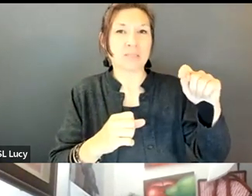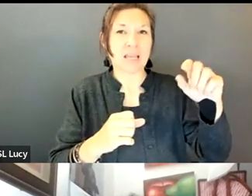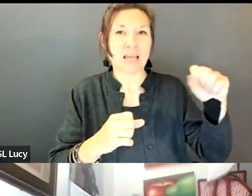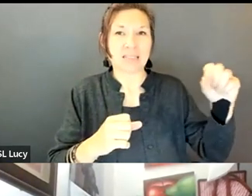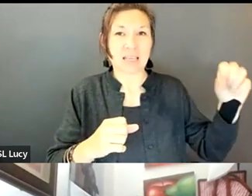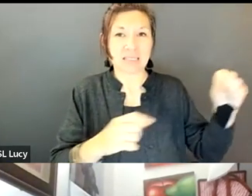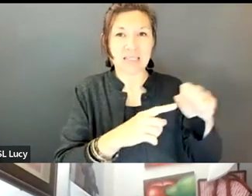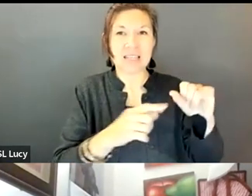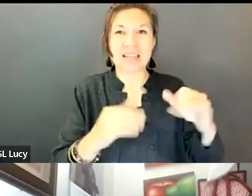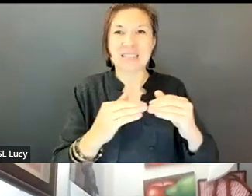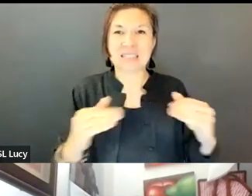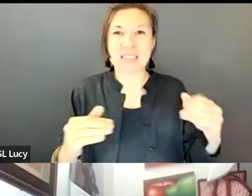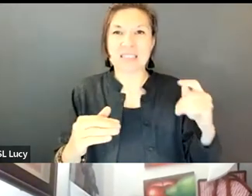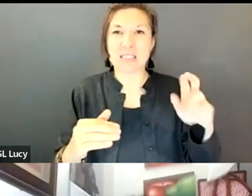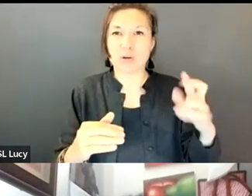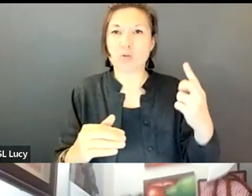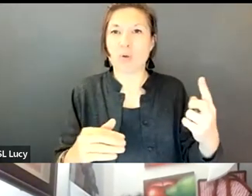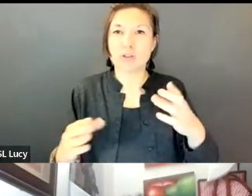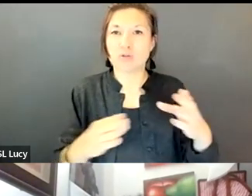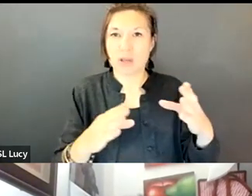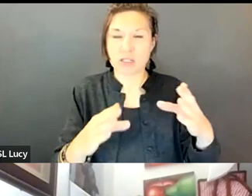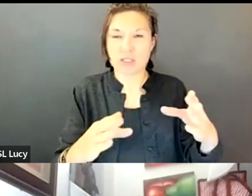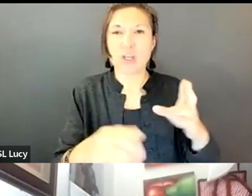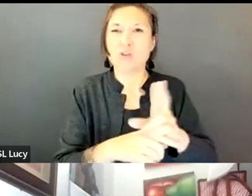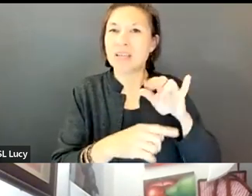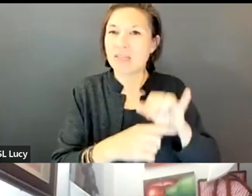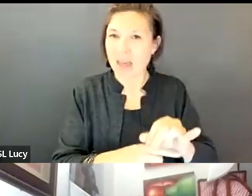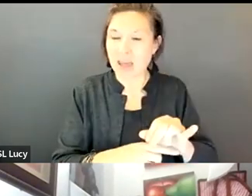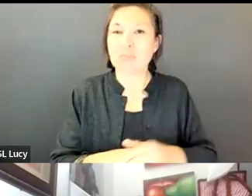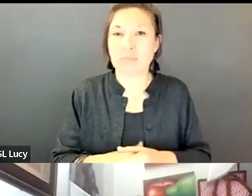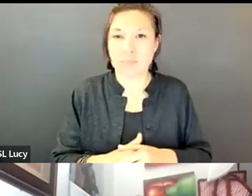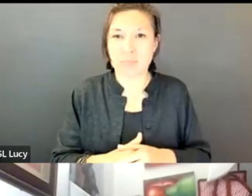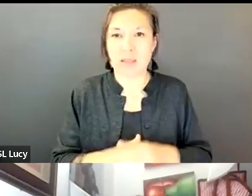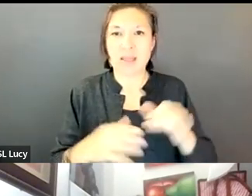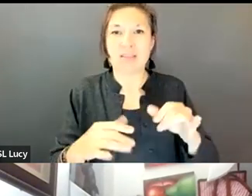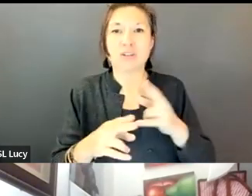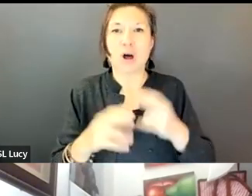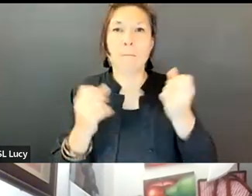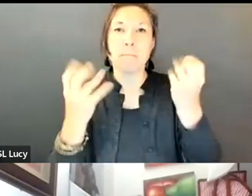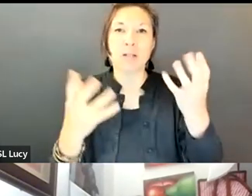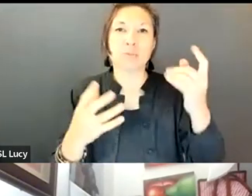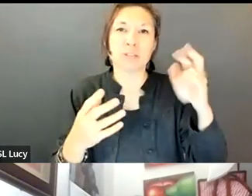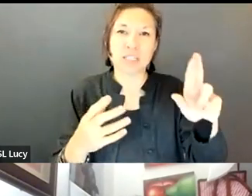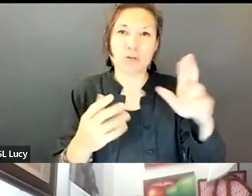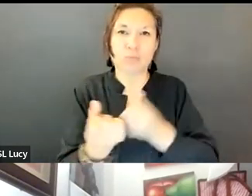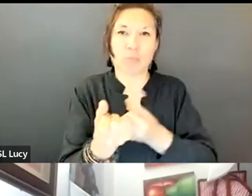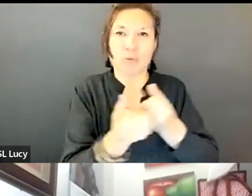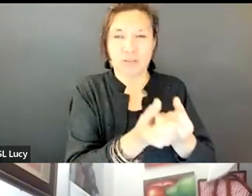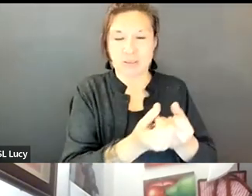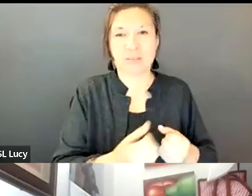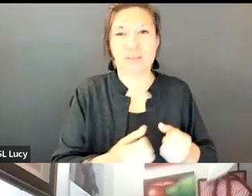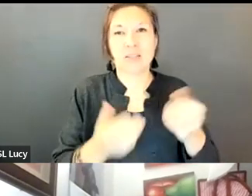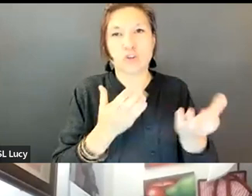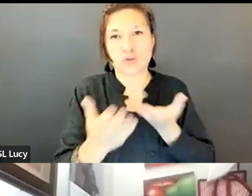strategy because it is through the mtss model that we're really talking about multiple tiered supports and the classroom